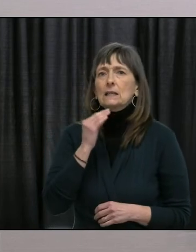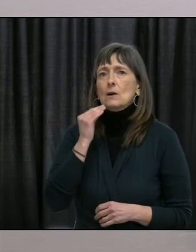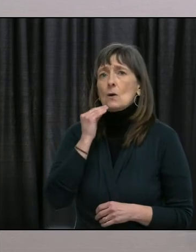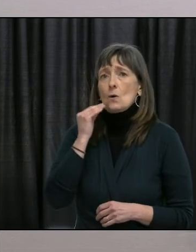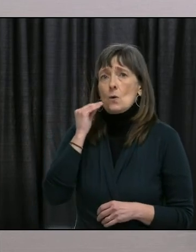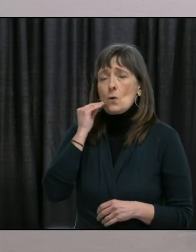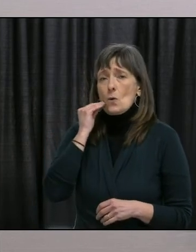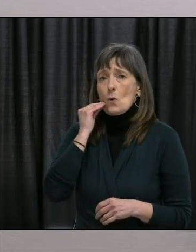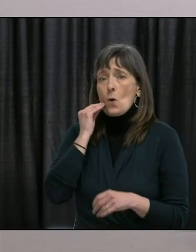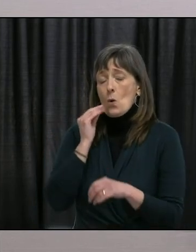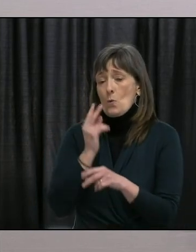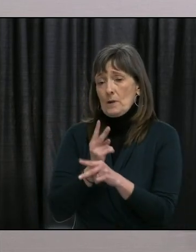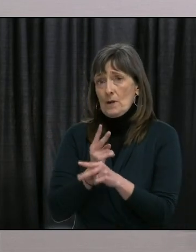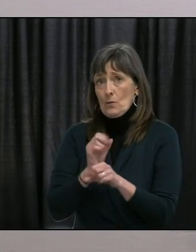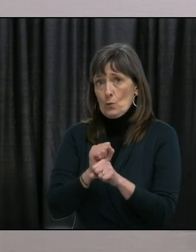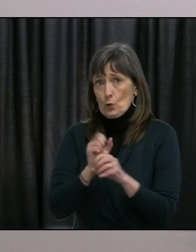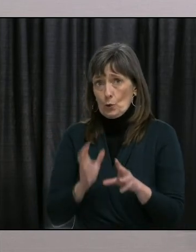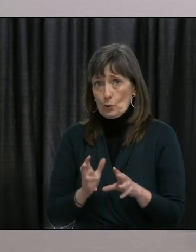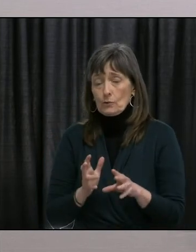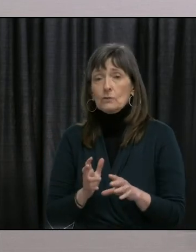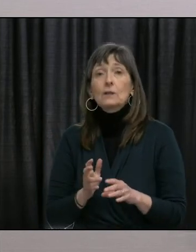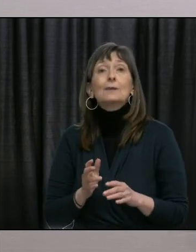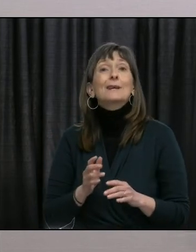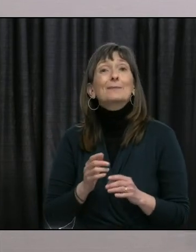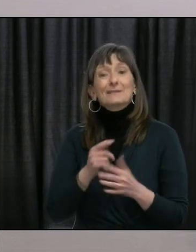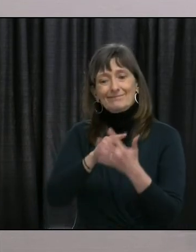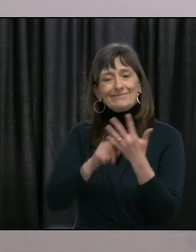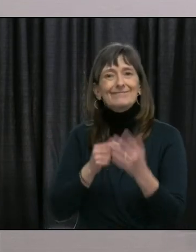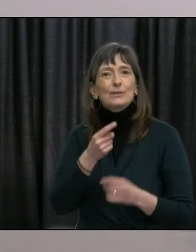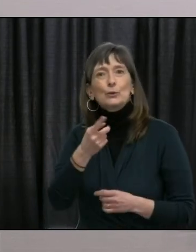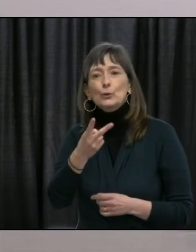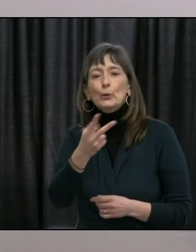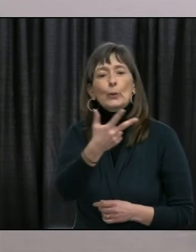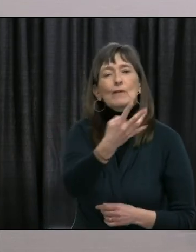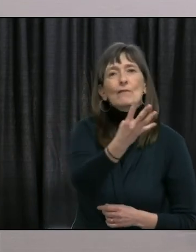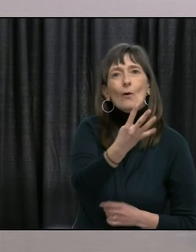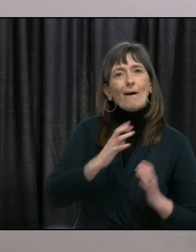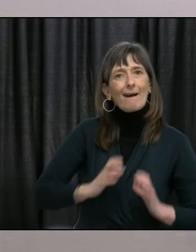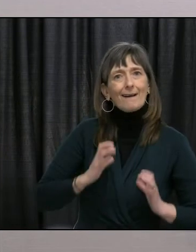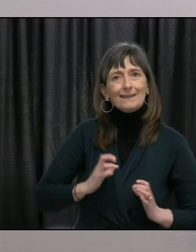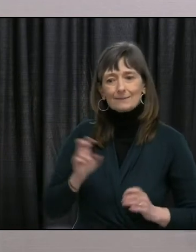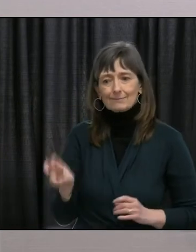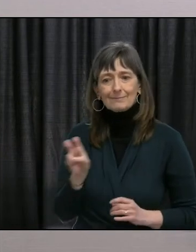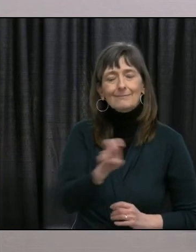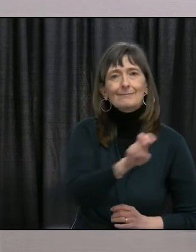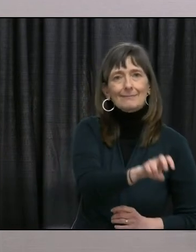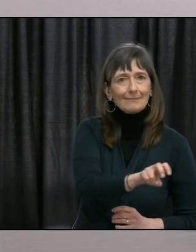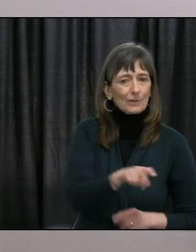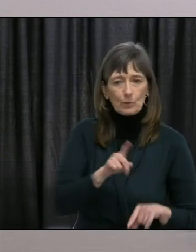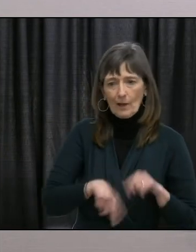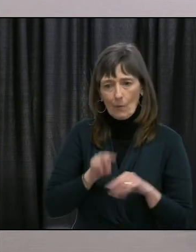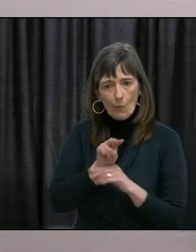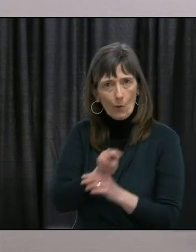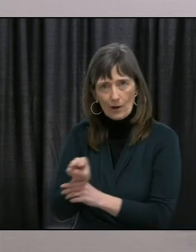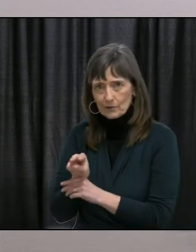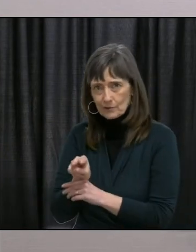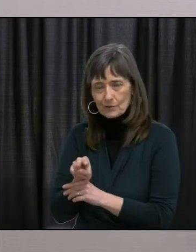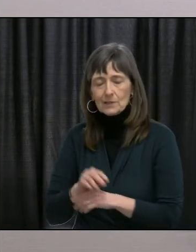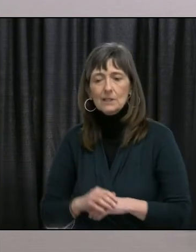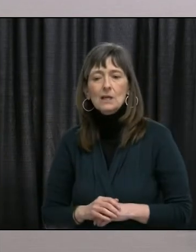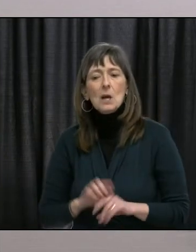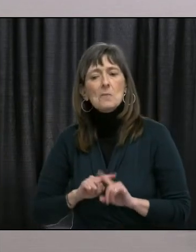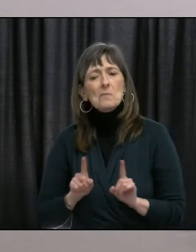handling multiple clients. What advice or guidelines would you suggest for people who are receiving this home care and are seeing different